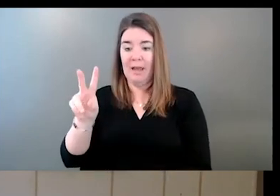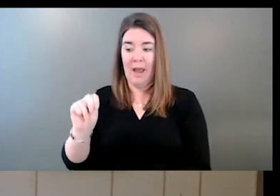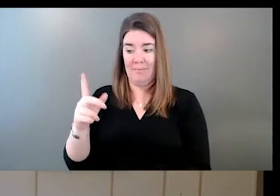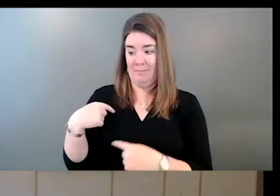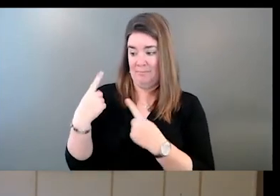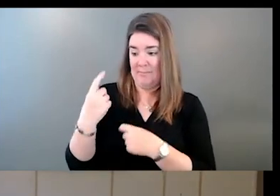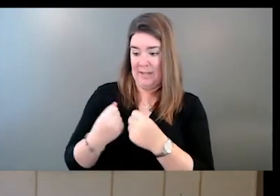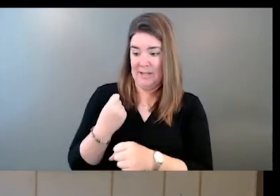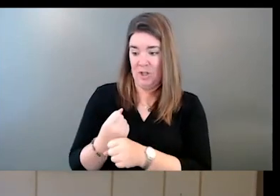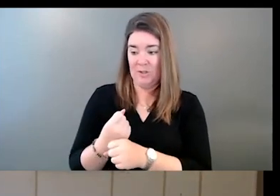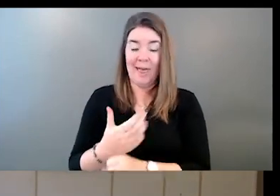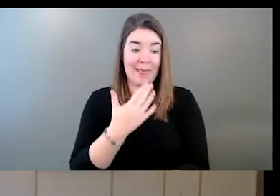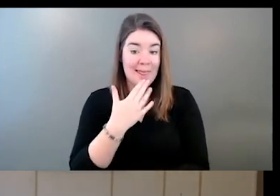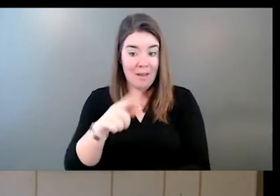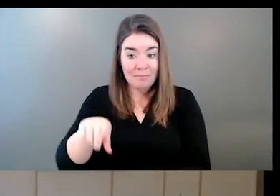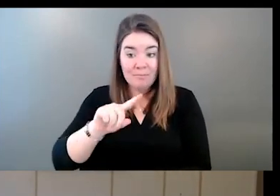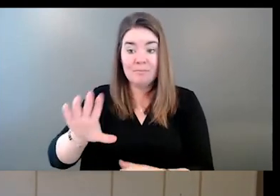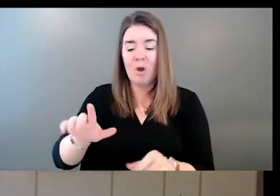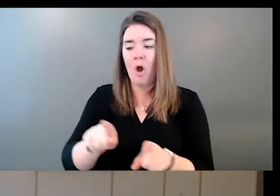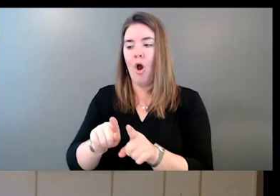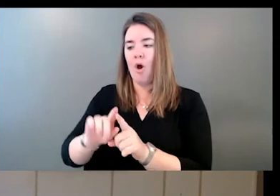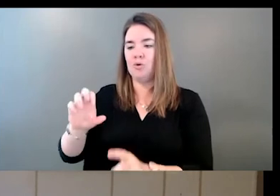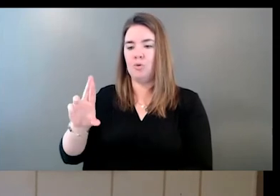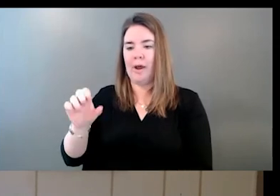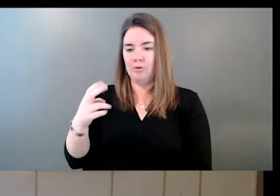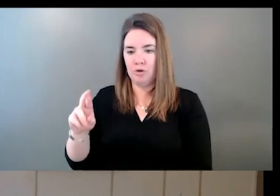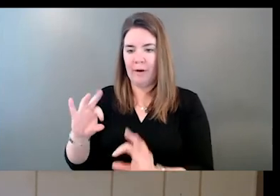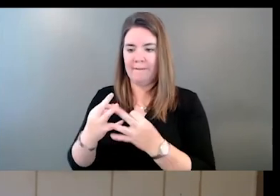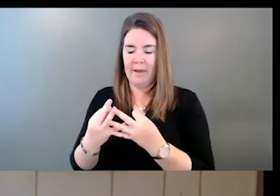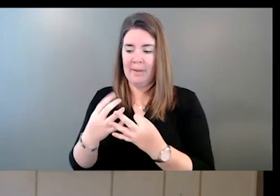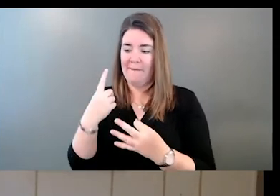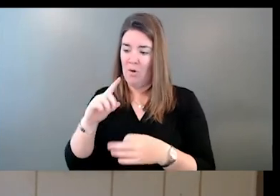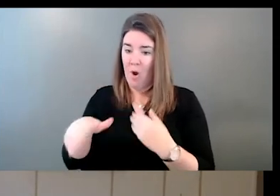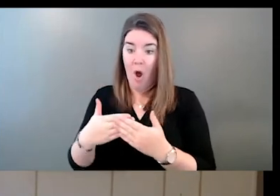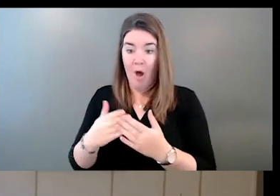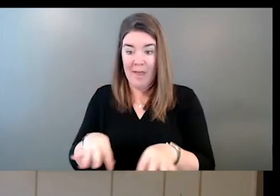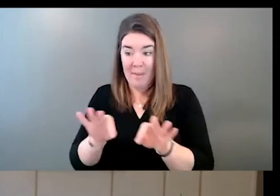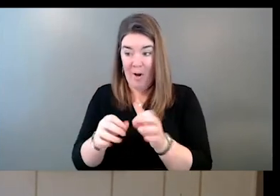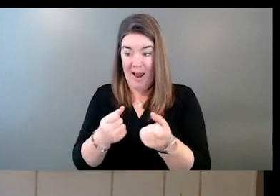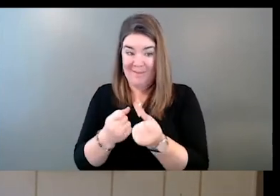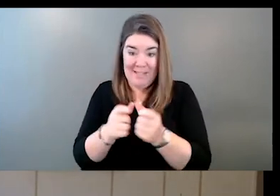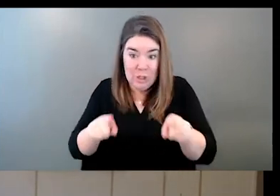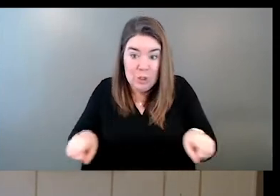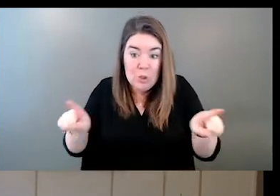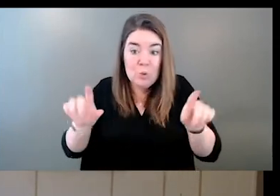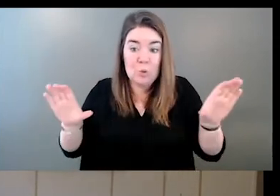and the Croucher family from the bottom of my heart for the important advocacy that you do on behalf of